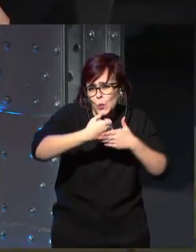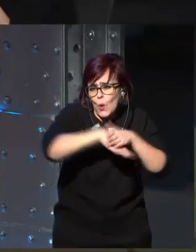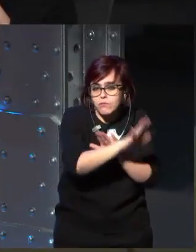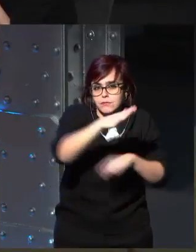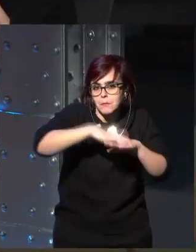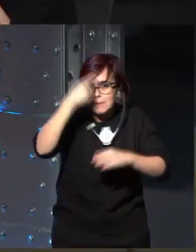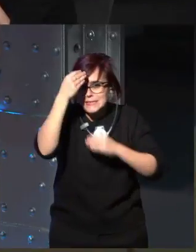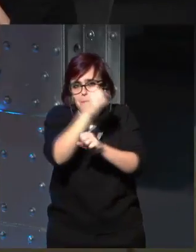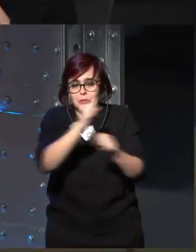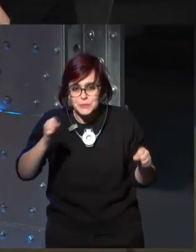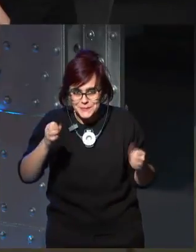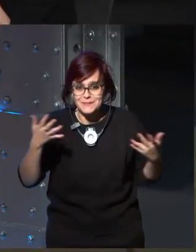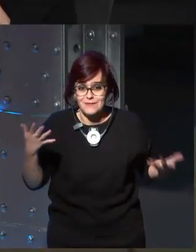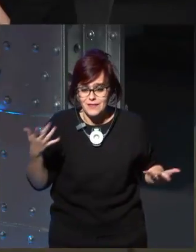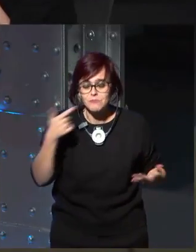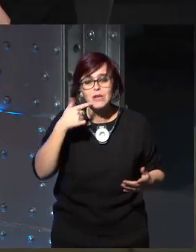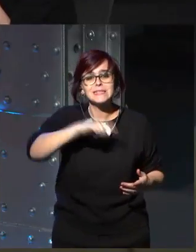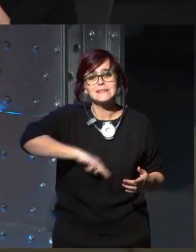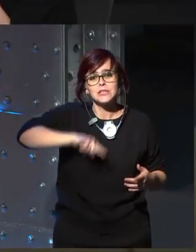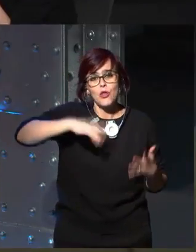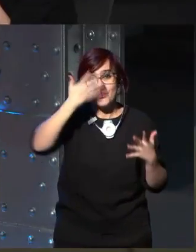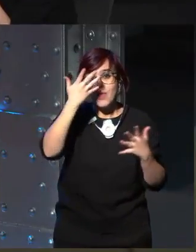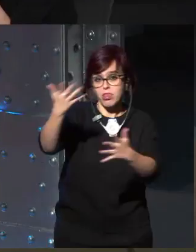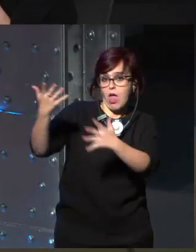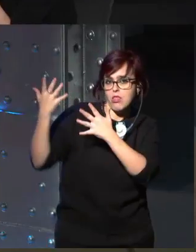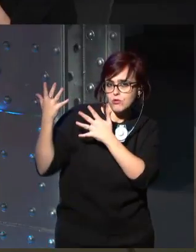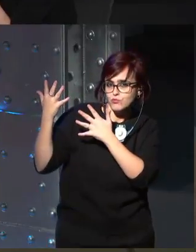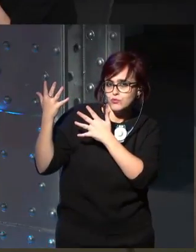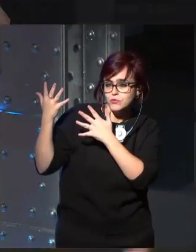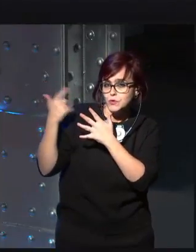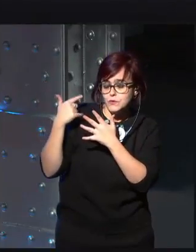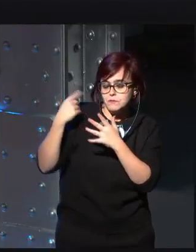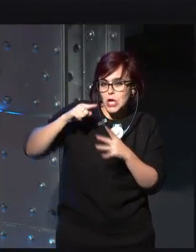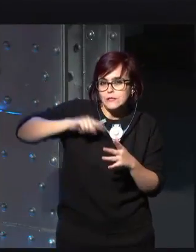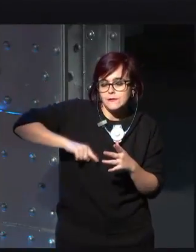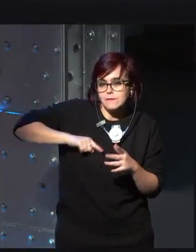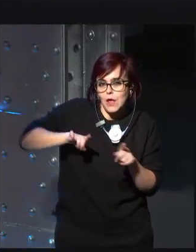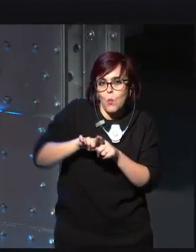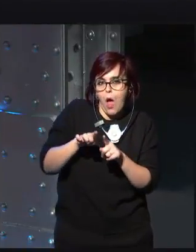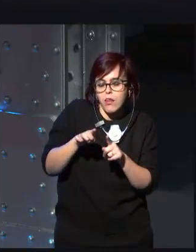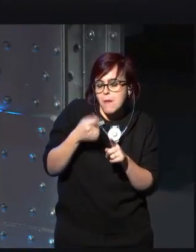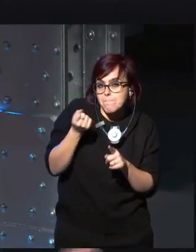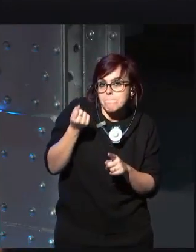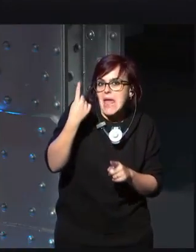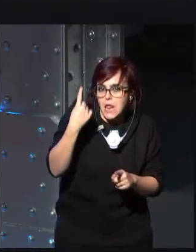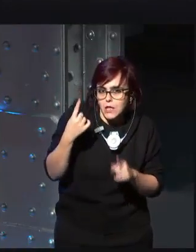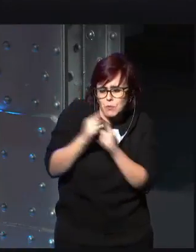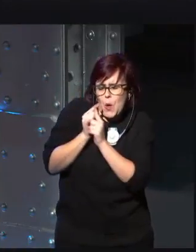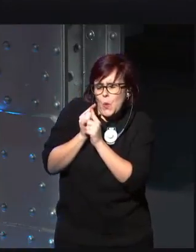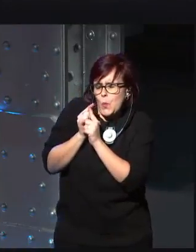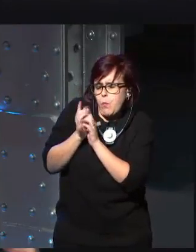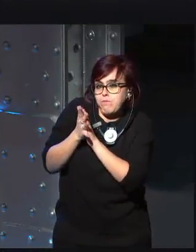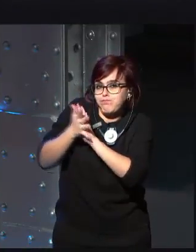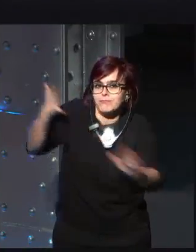of hours been playing on CD players or whatever. But it's not just 10 years. We've got thousands of